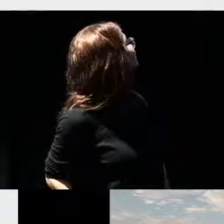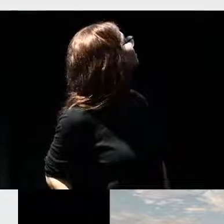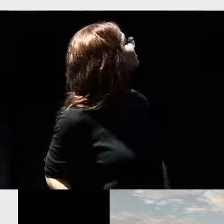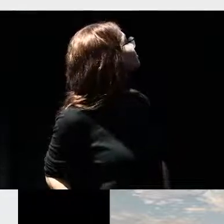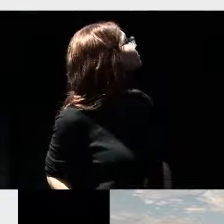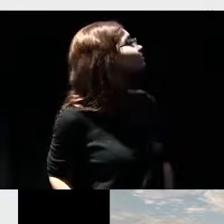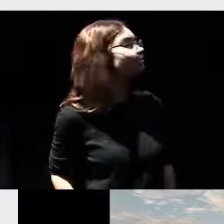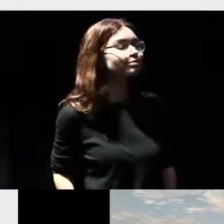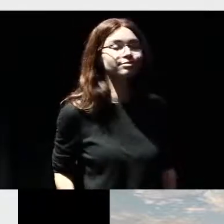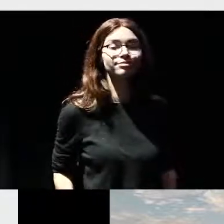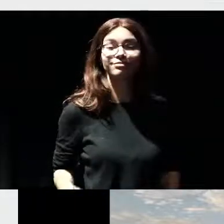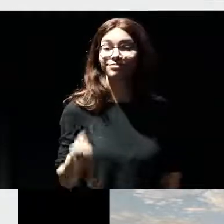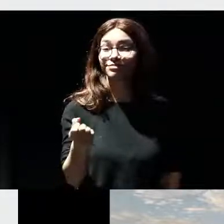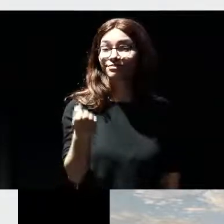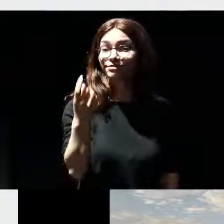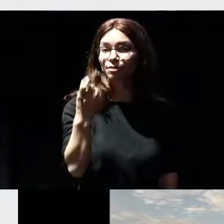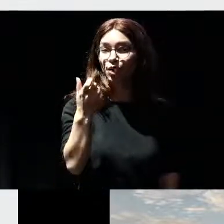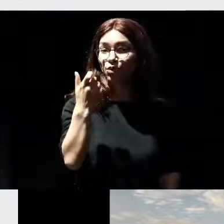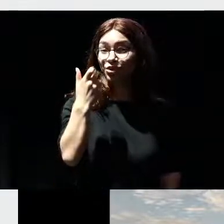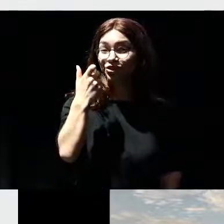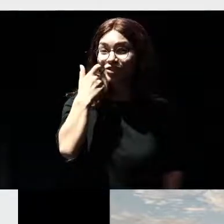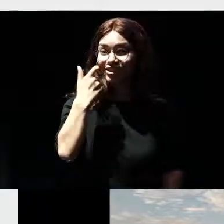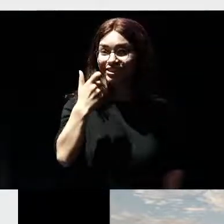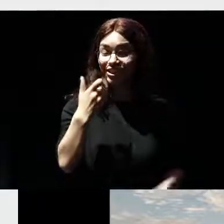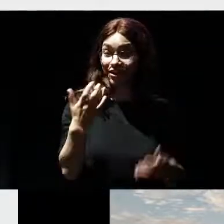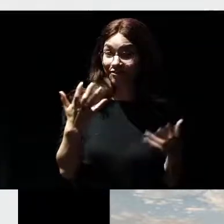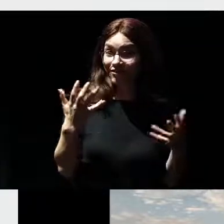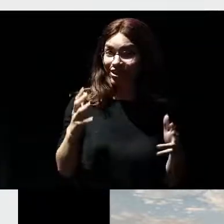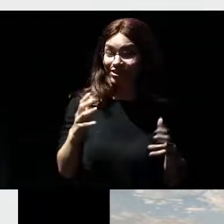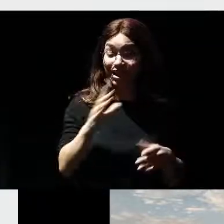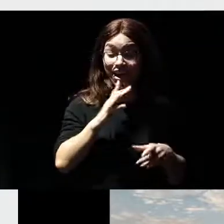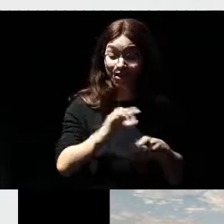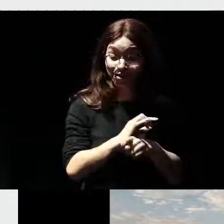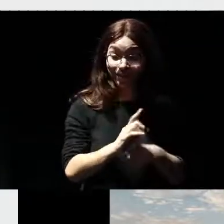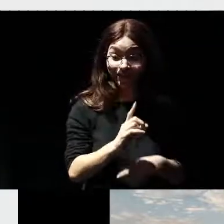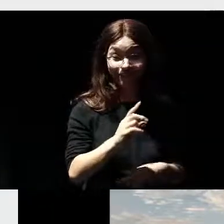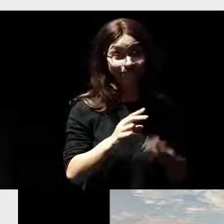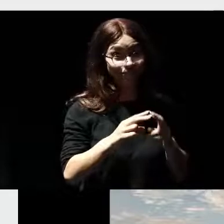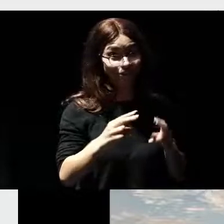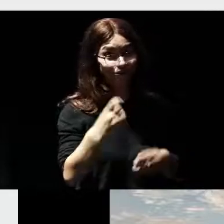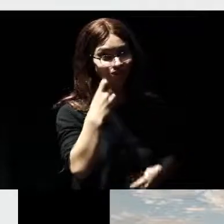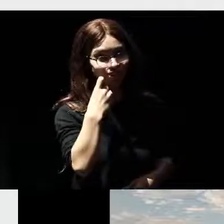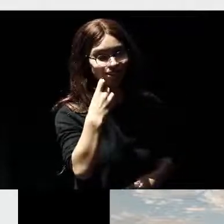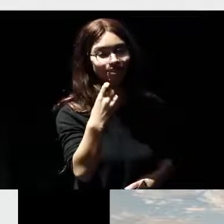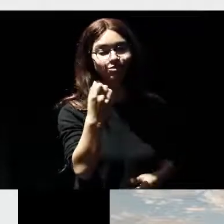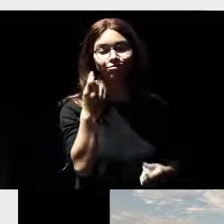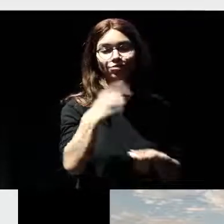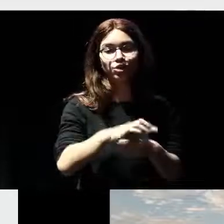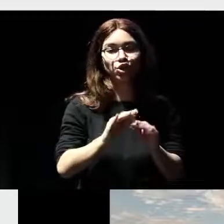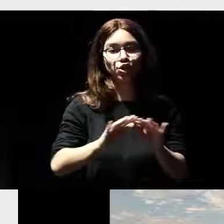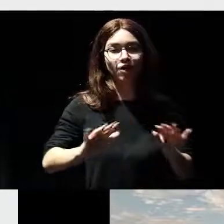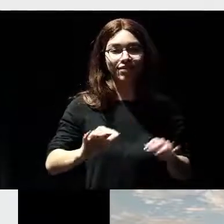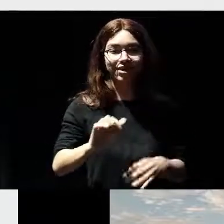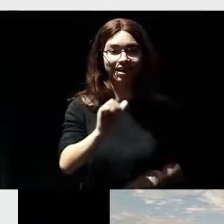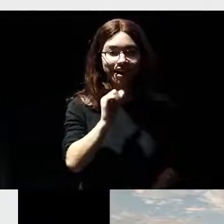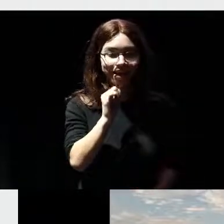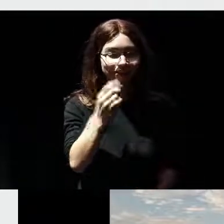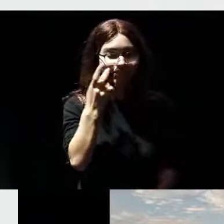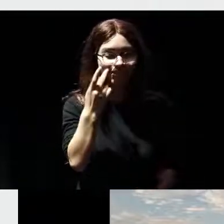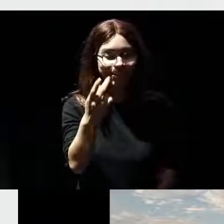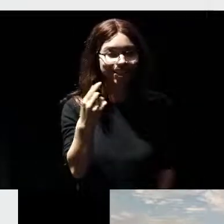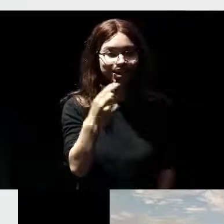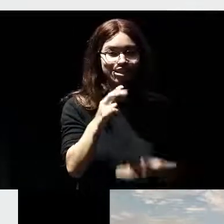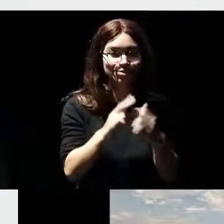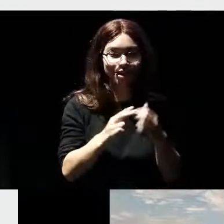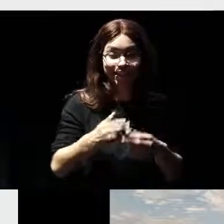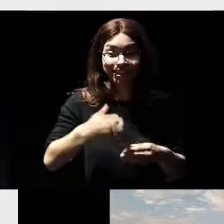We recently finished, so recently, that because of COVID, I have not actually seen this building completely